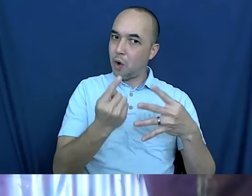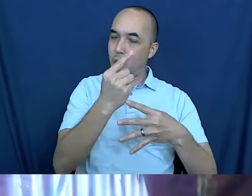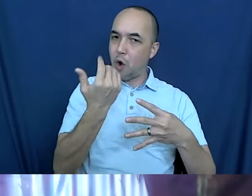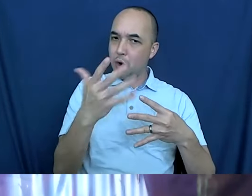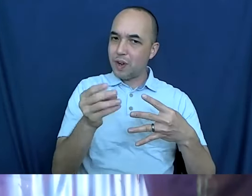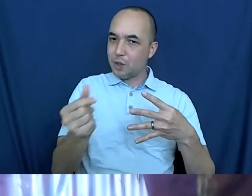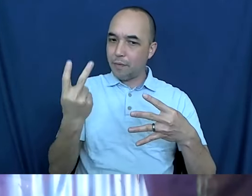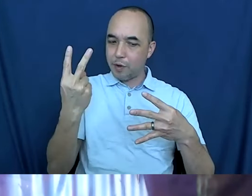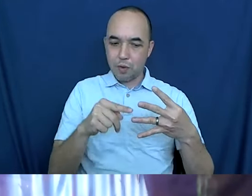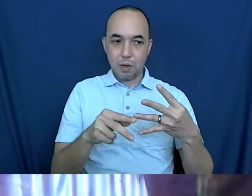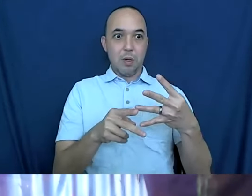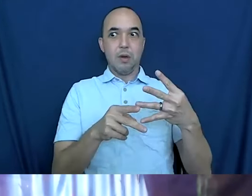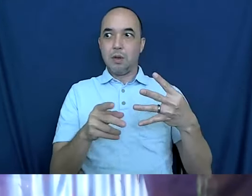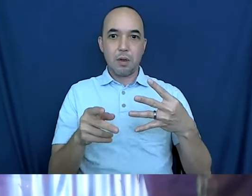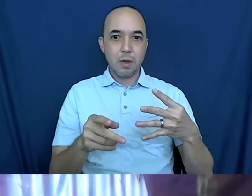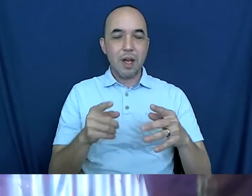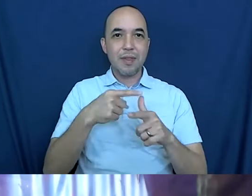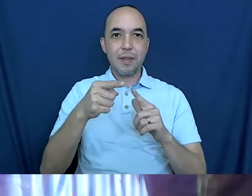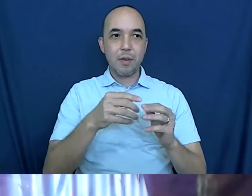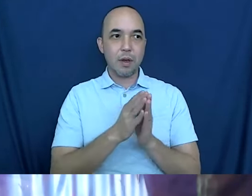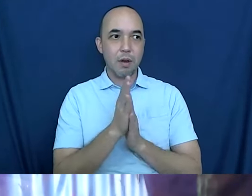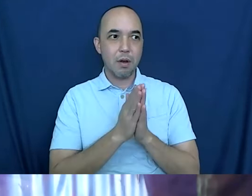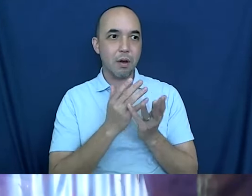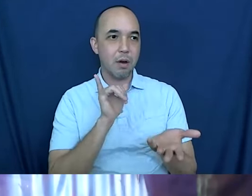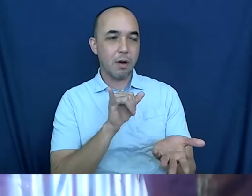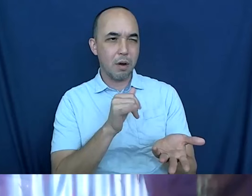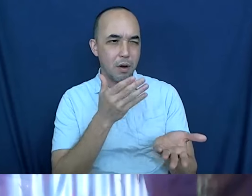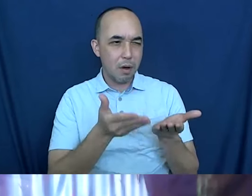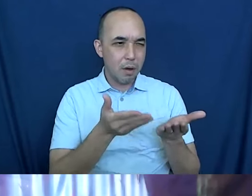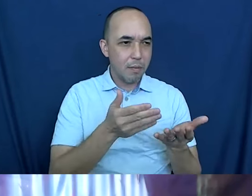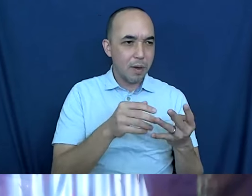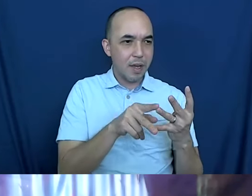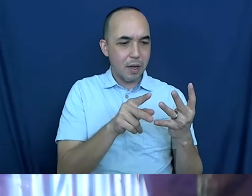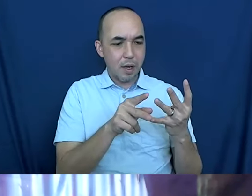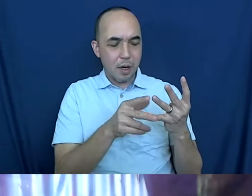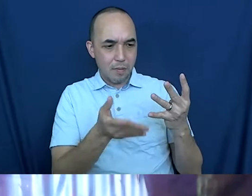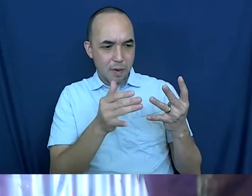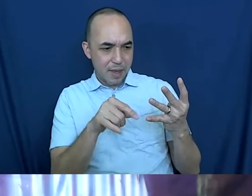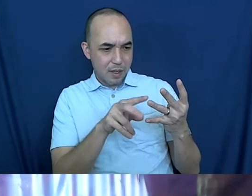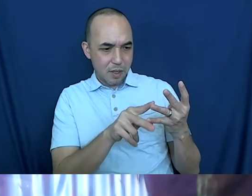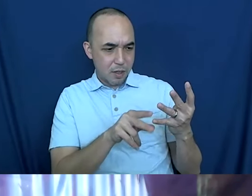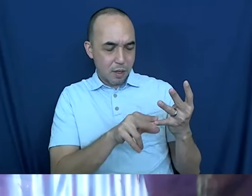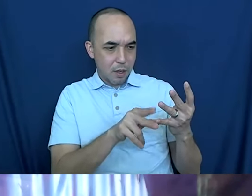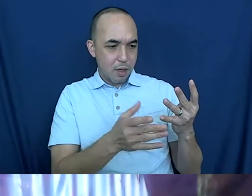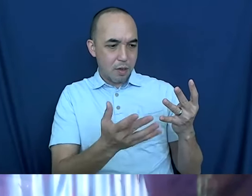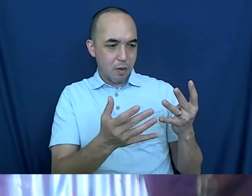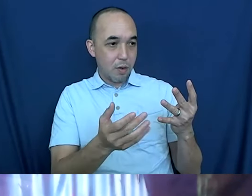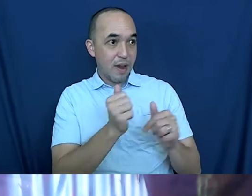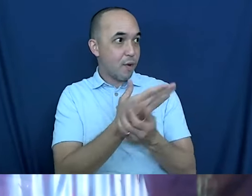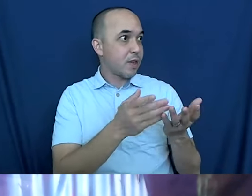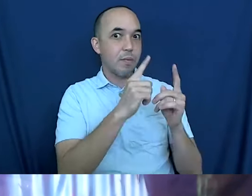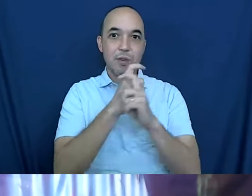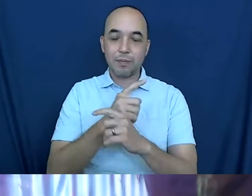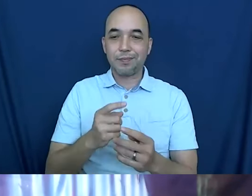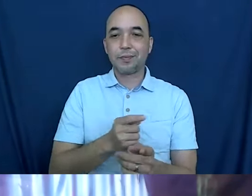you. All of the handouts you were all getting for months had blacklight writing on them, and you had no idea until you got this